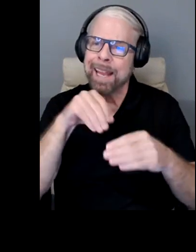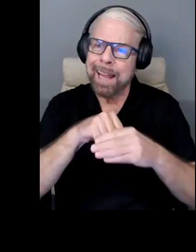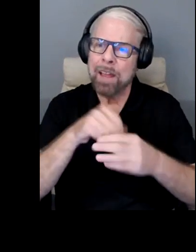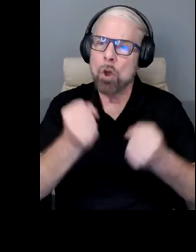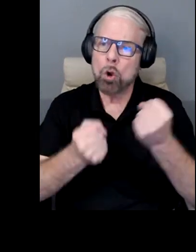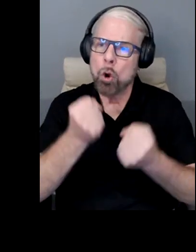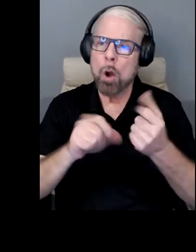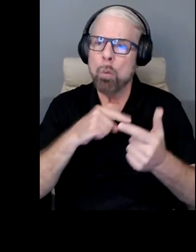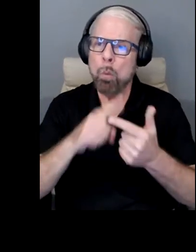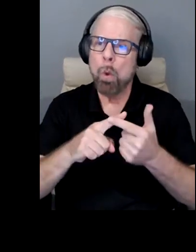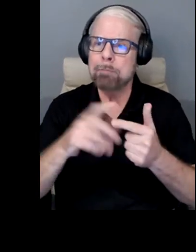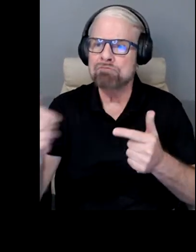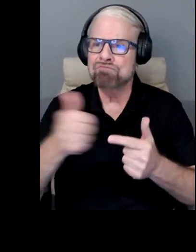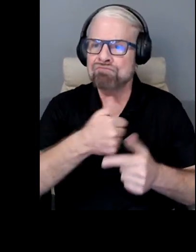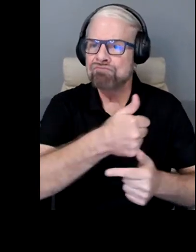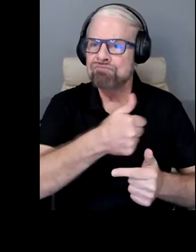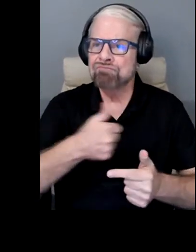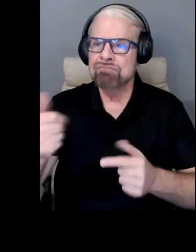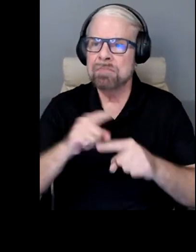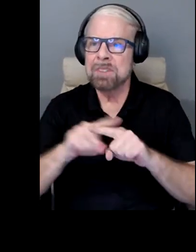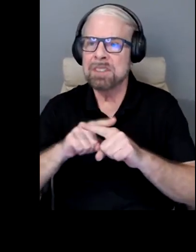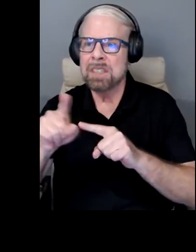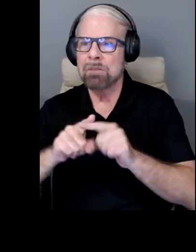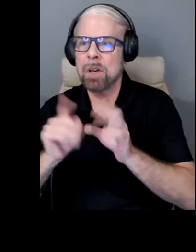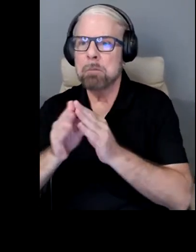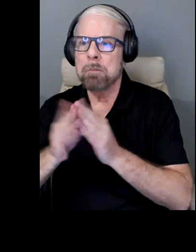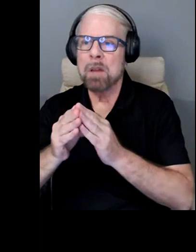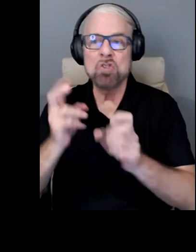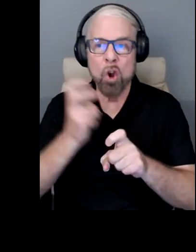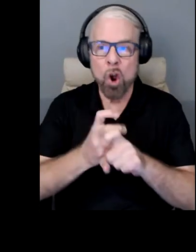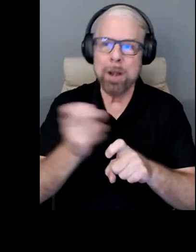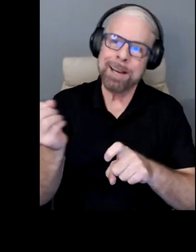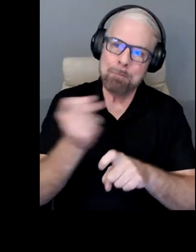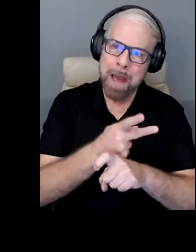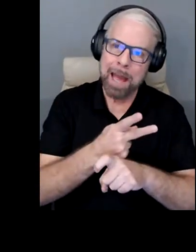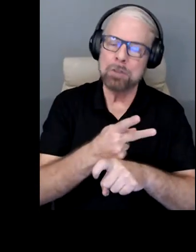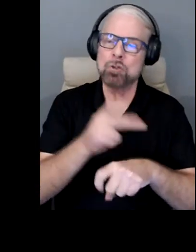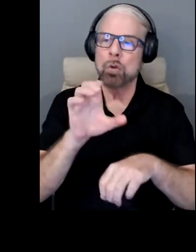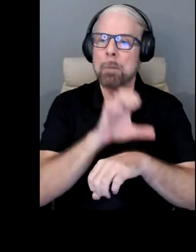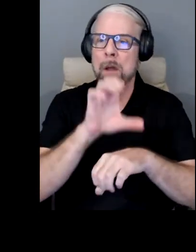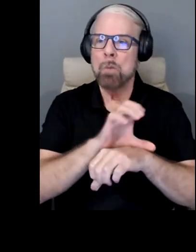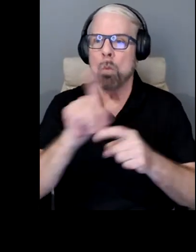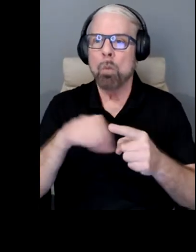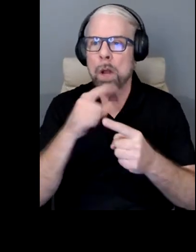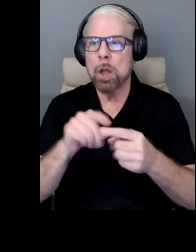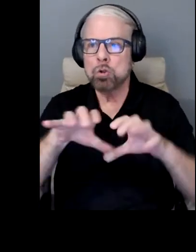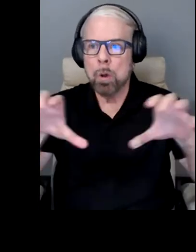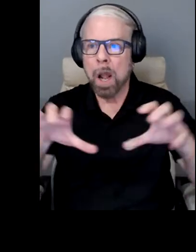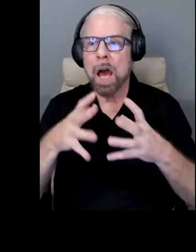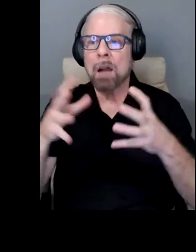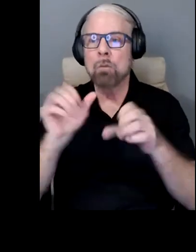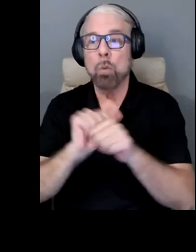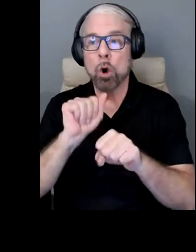going between visits, and it will be hard for me to get back to a computer when I do so much of my work on the road.